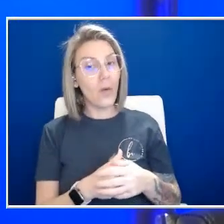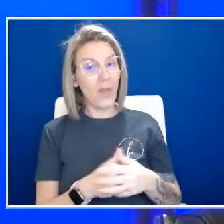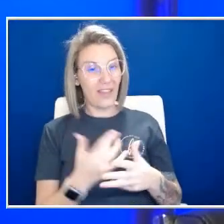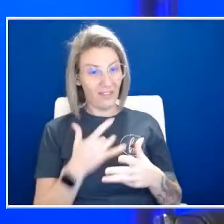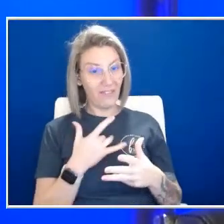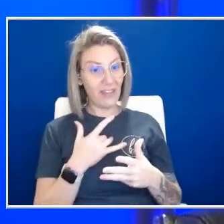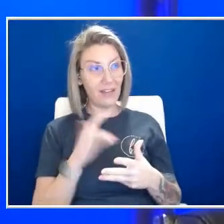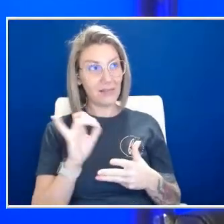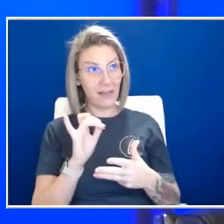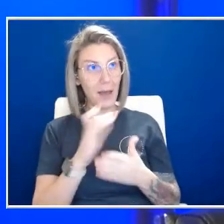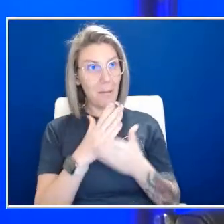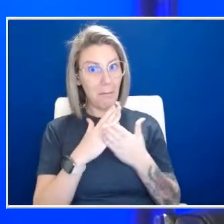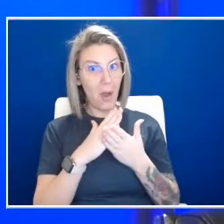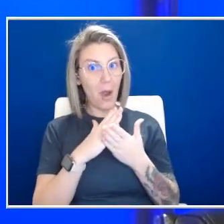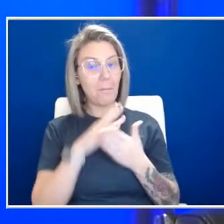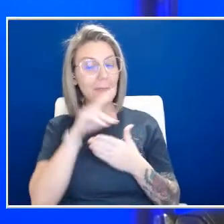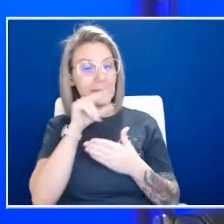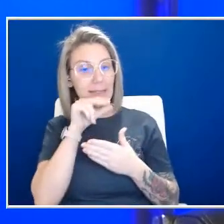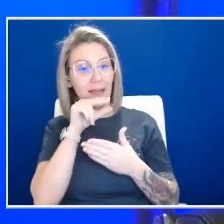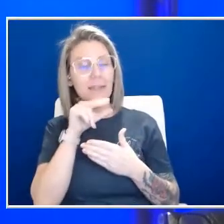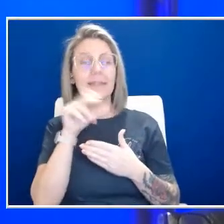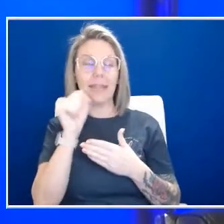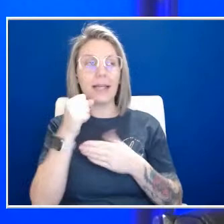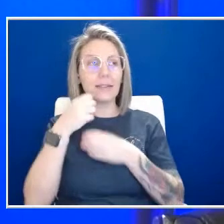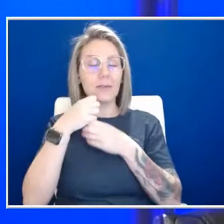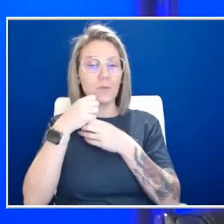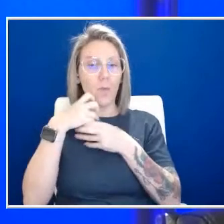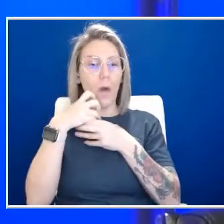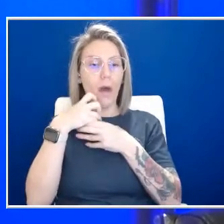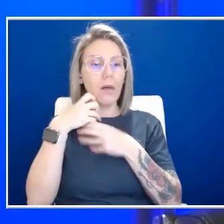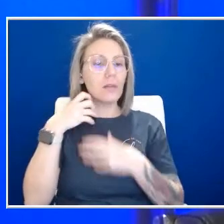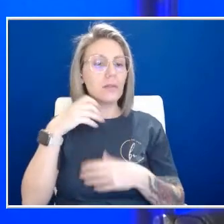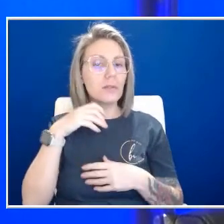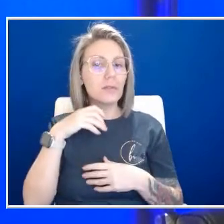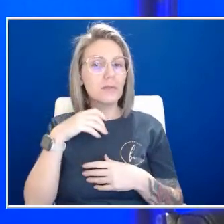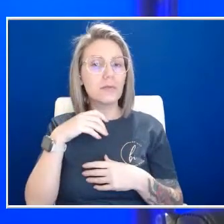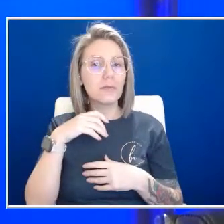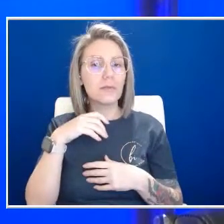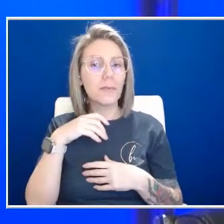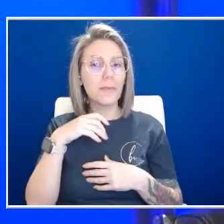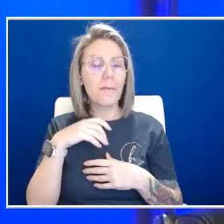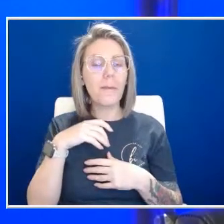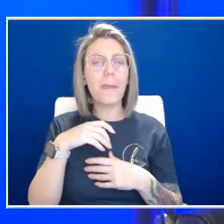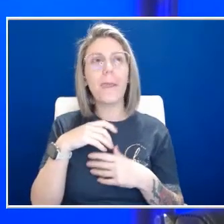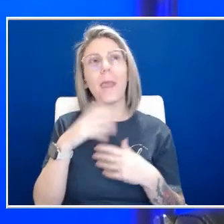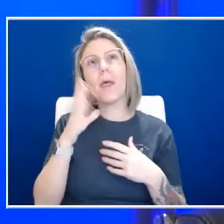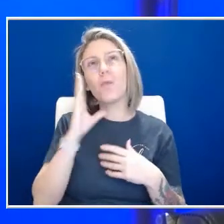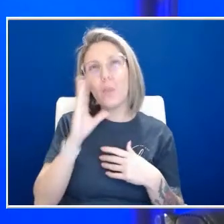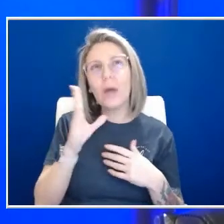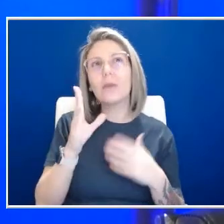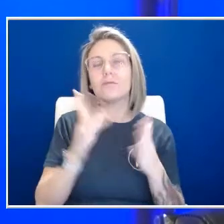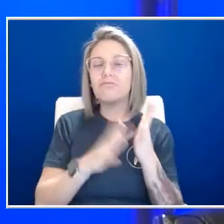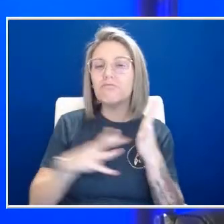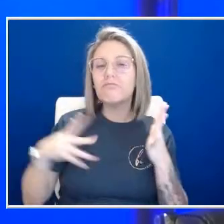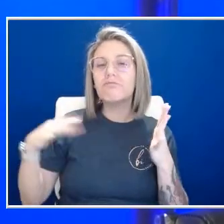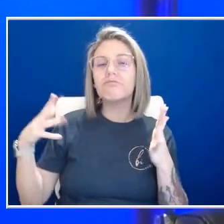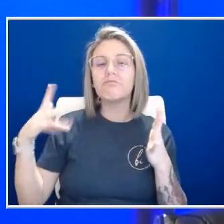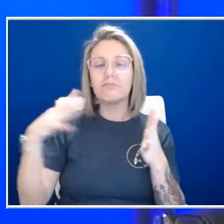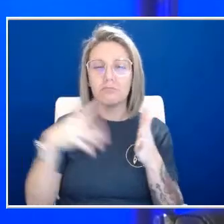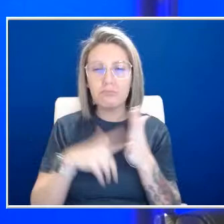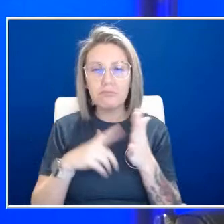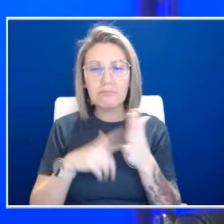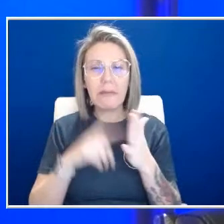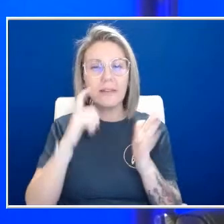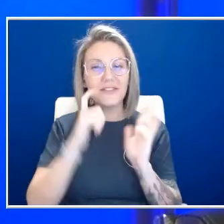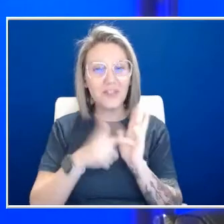swell some and gets, on occasion, gets, so I notice it's there. Like